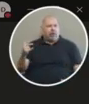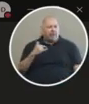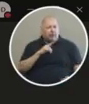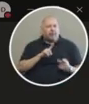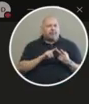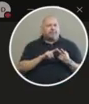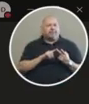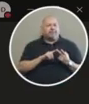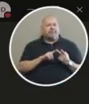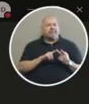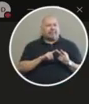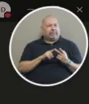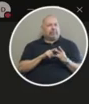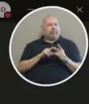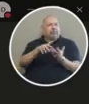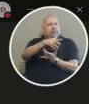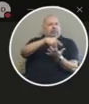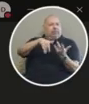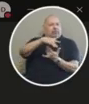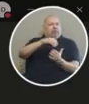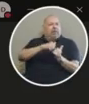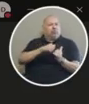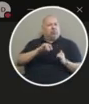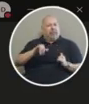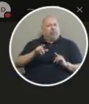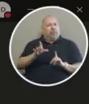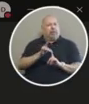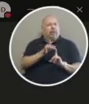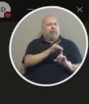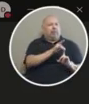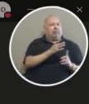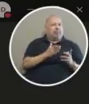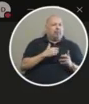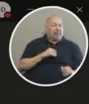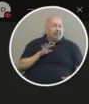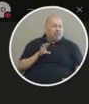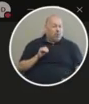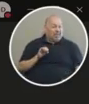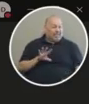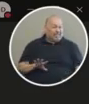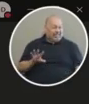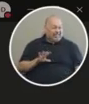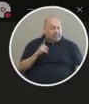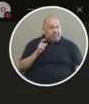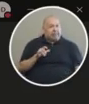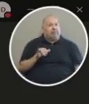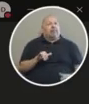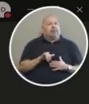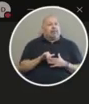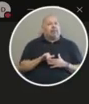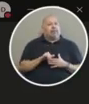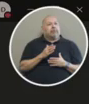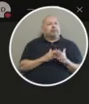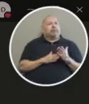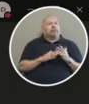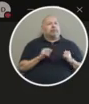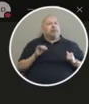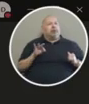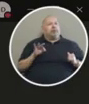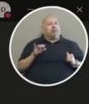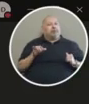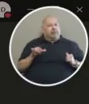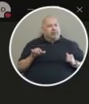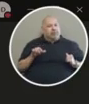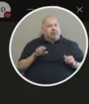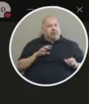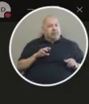or interaction with this firefighter. It might be as many as 40. And so because of that, some of